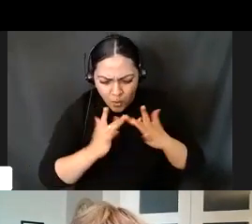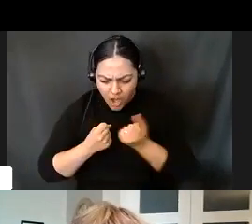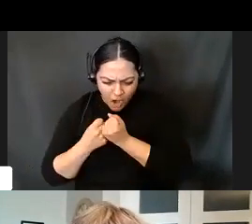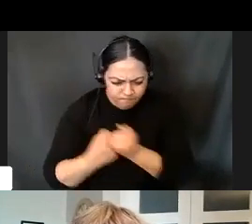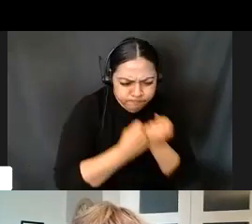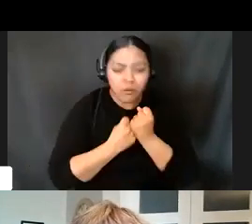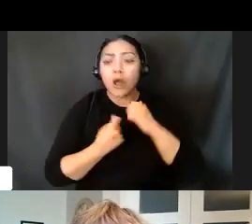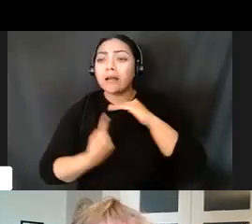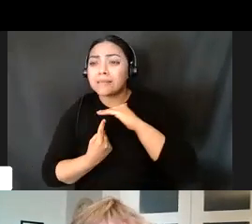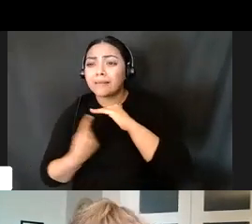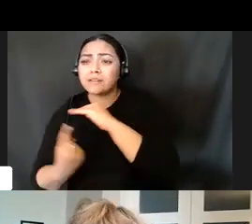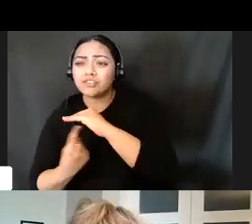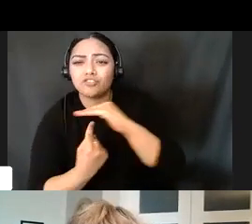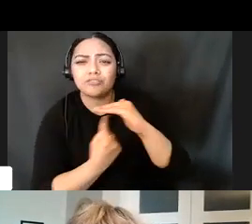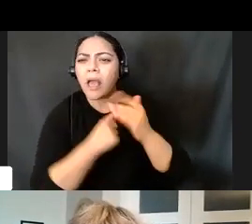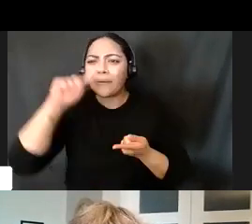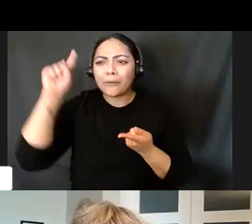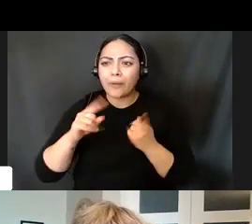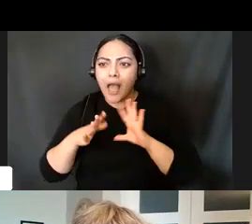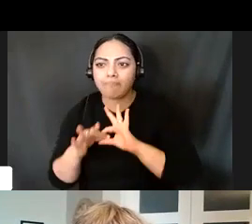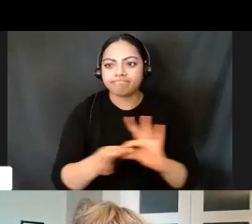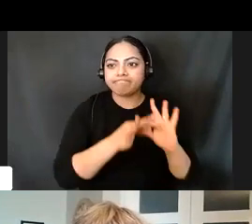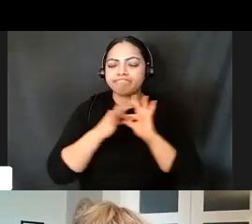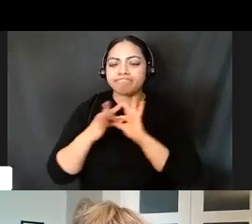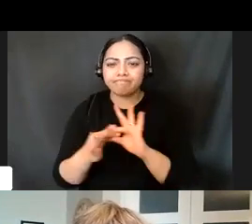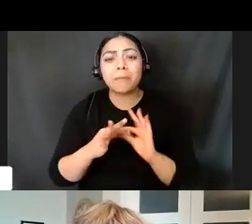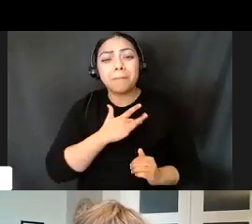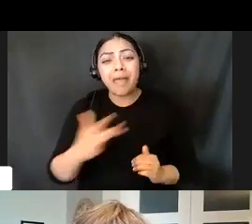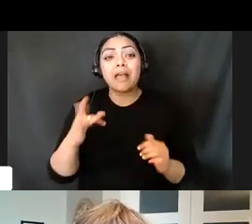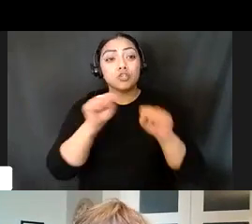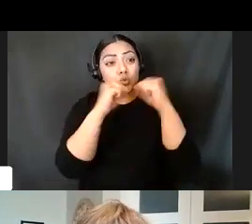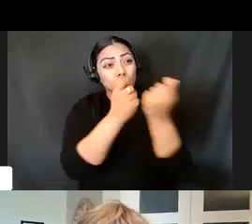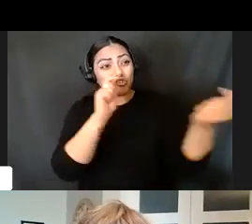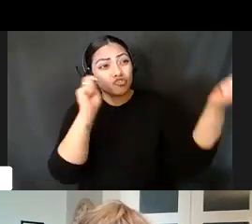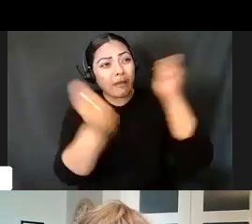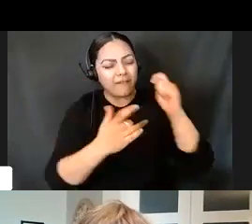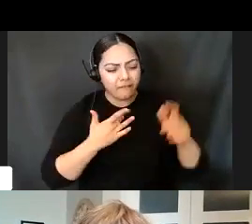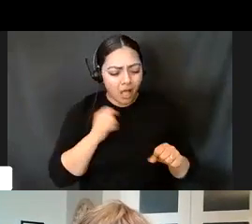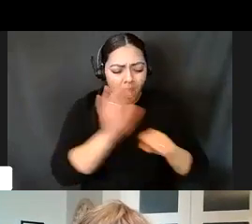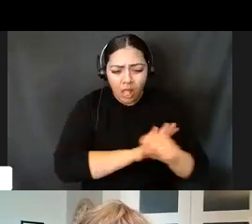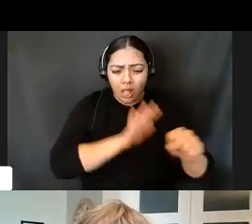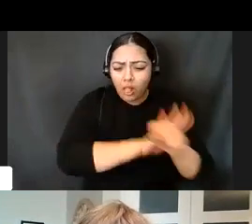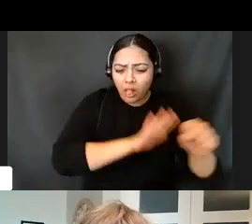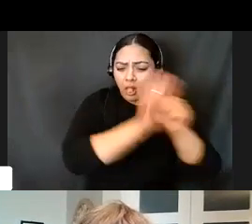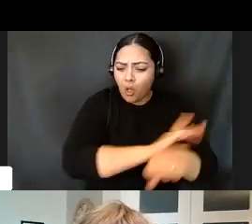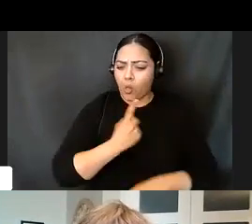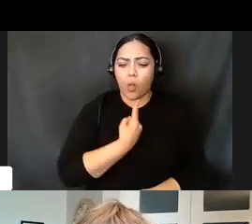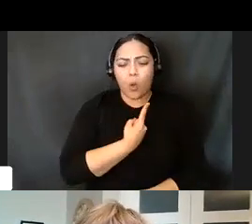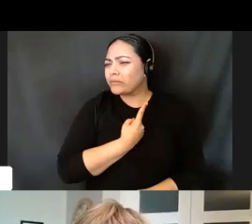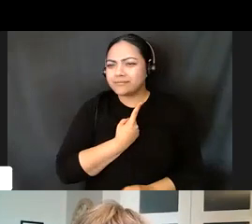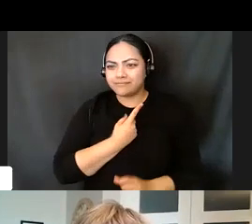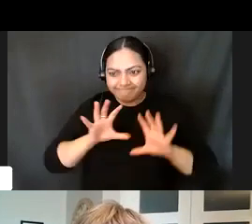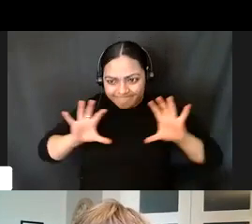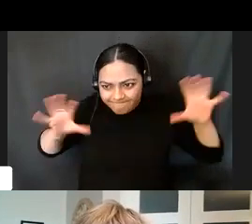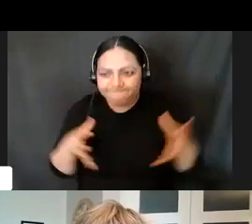the isolation that people in social change work often feel, and doing that work of engaging and supporting